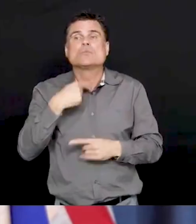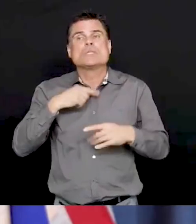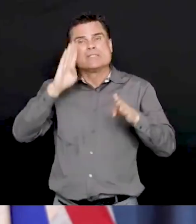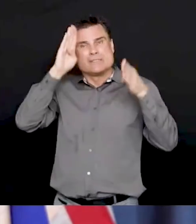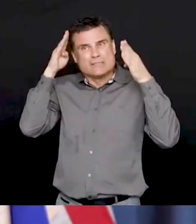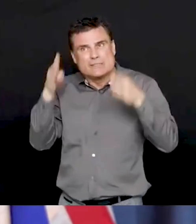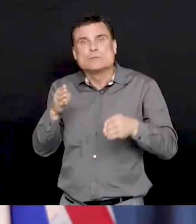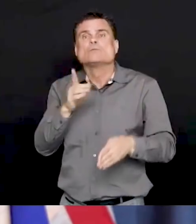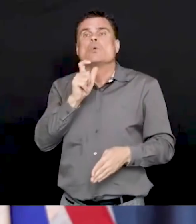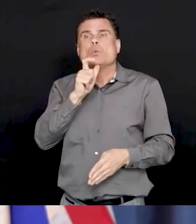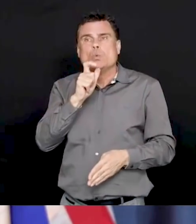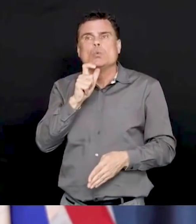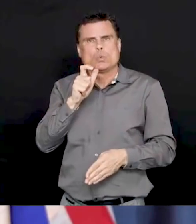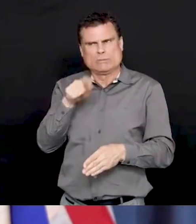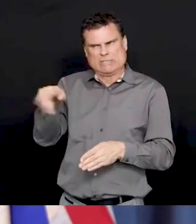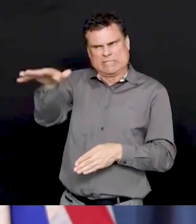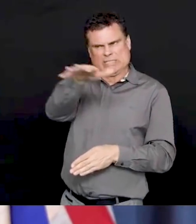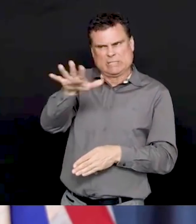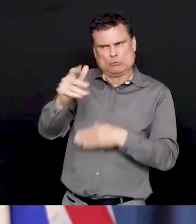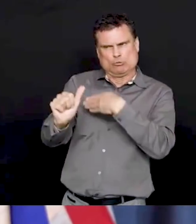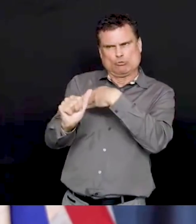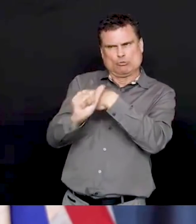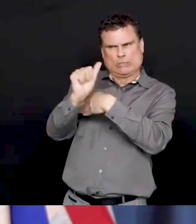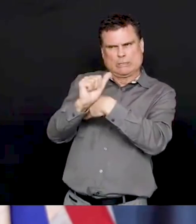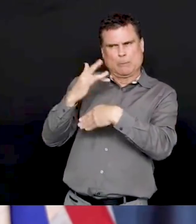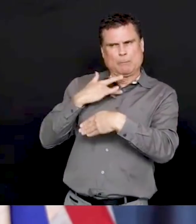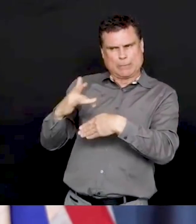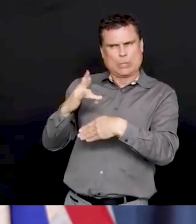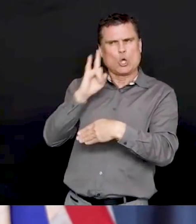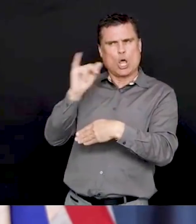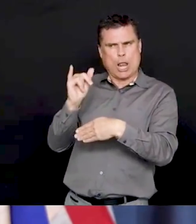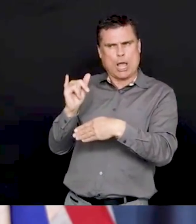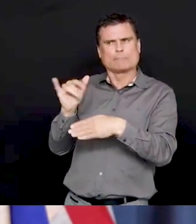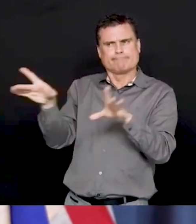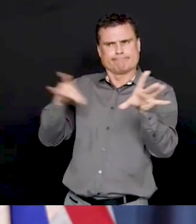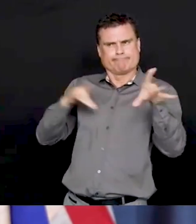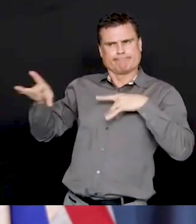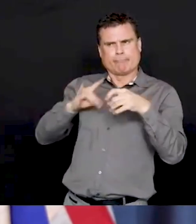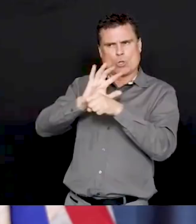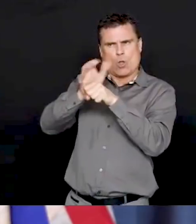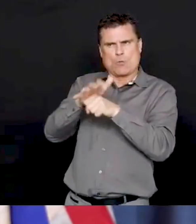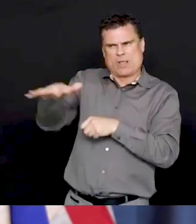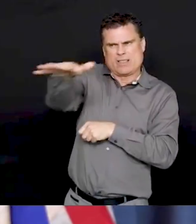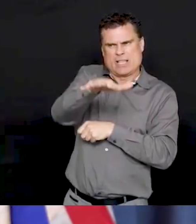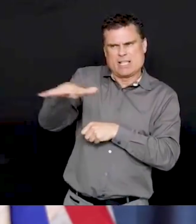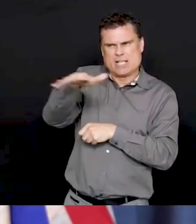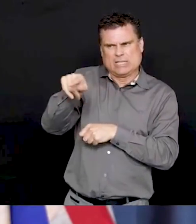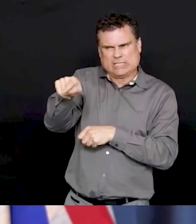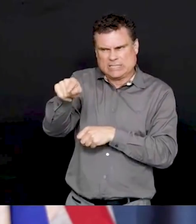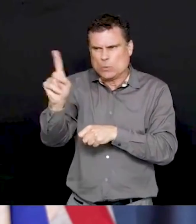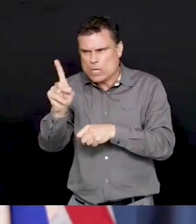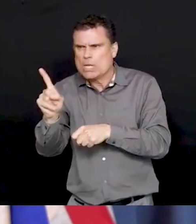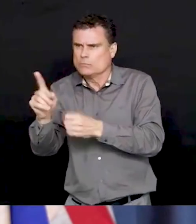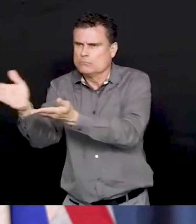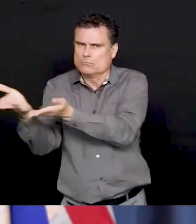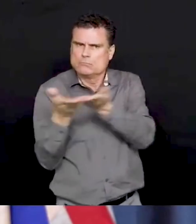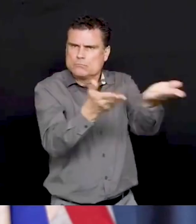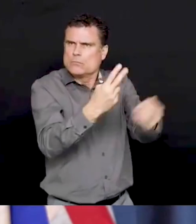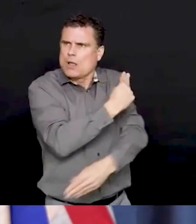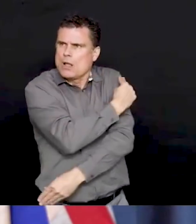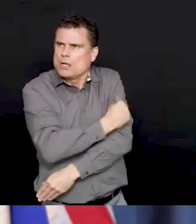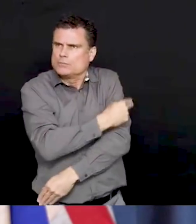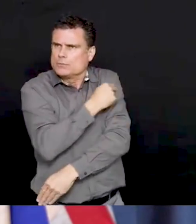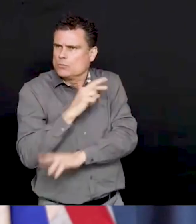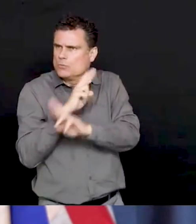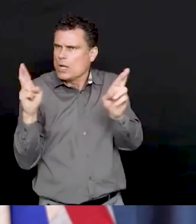care. So that is an important strategy. It's not that we're decreasing the number of tests we're doing, it's that we're focusing